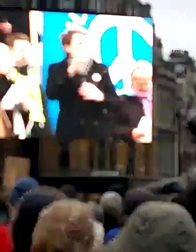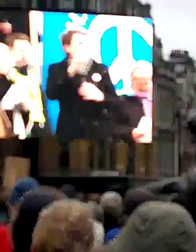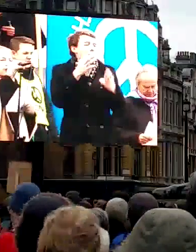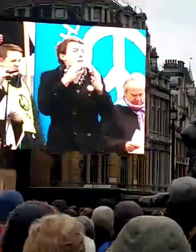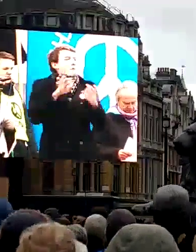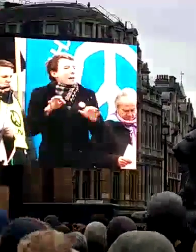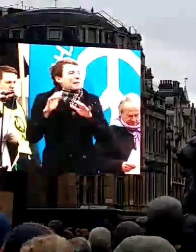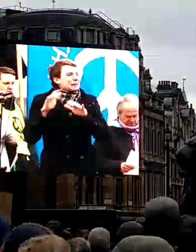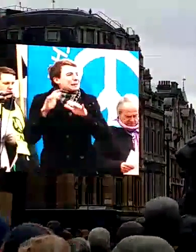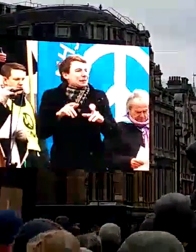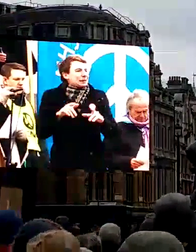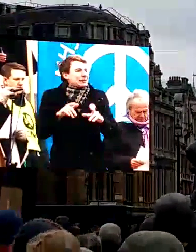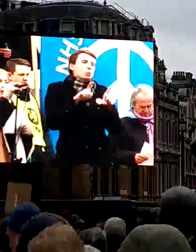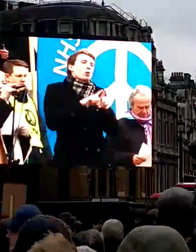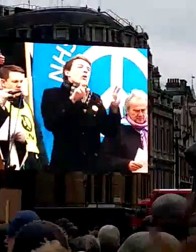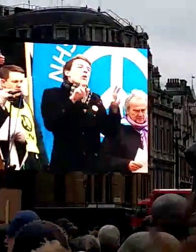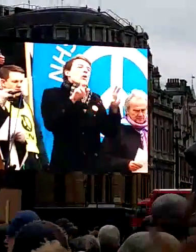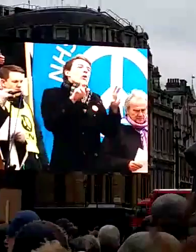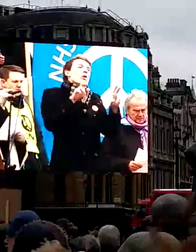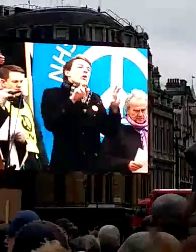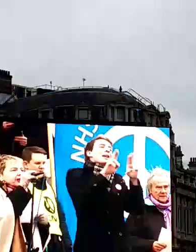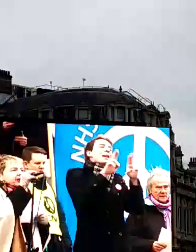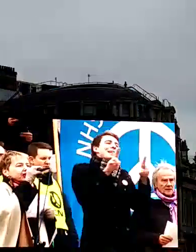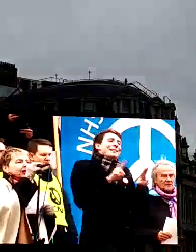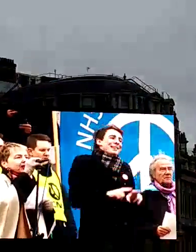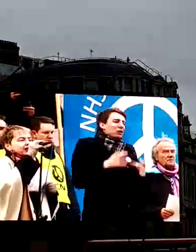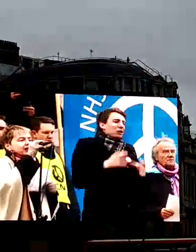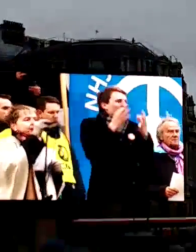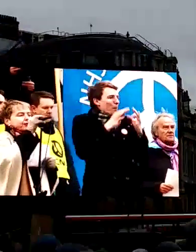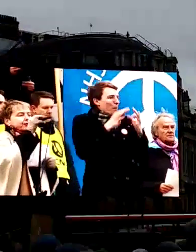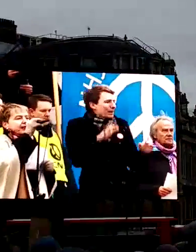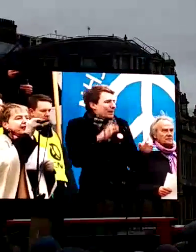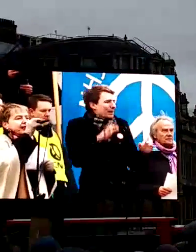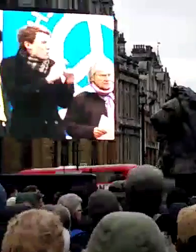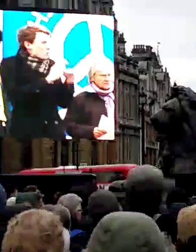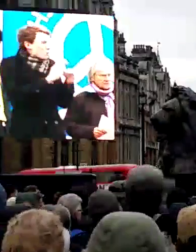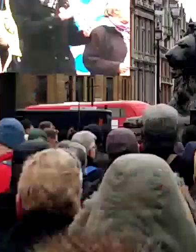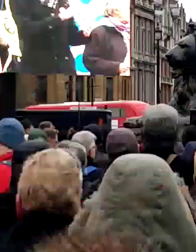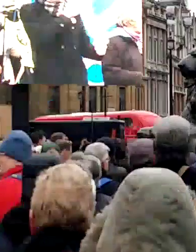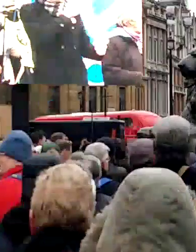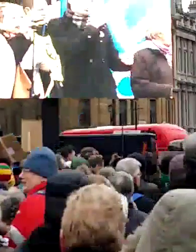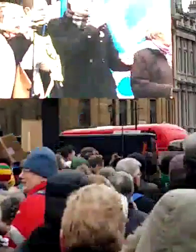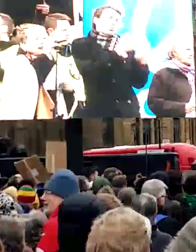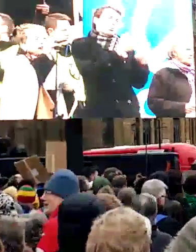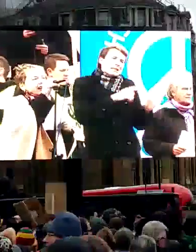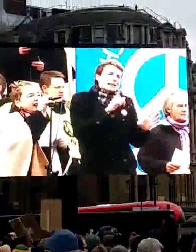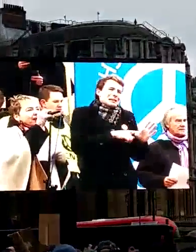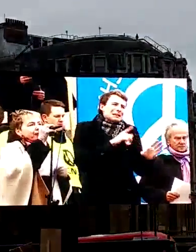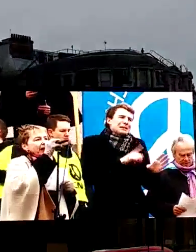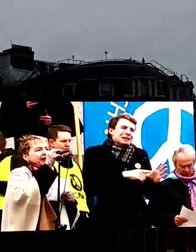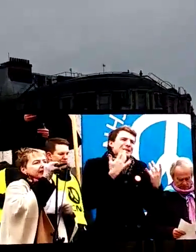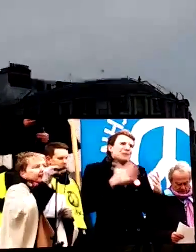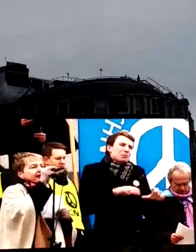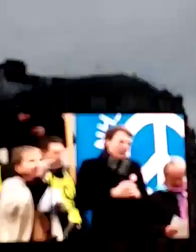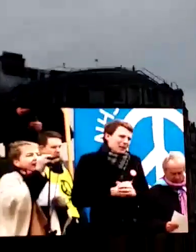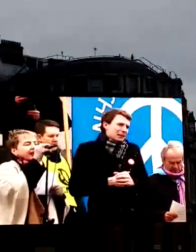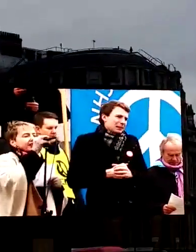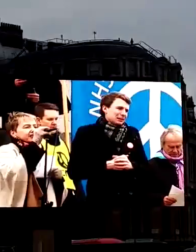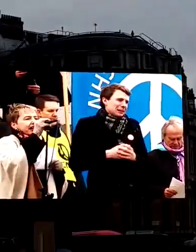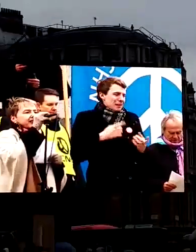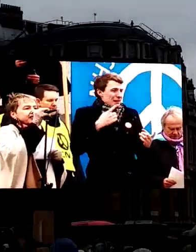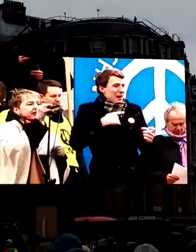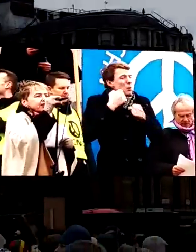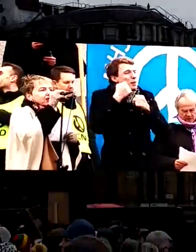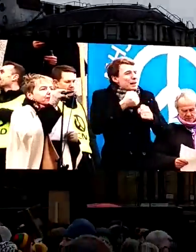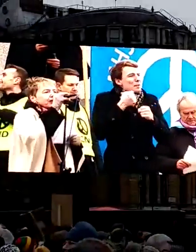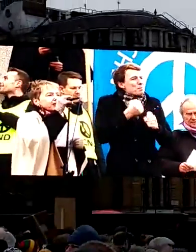International Peace Bureau. We've worked closely with Rainer, particularly in our campaigning